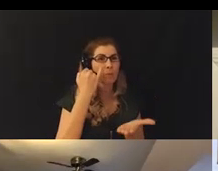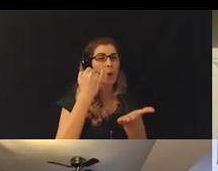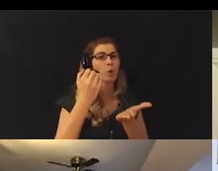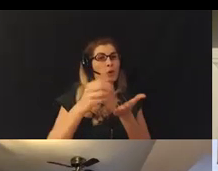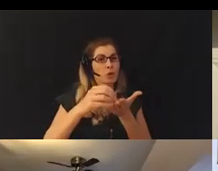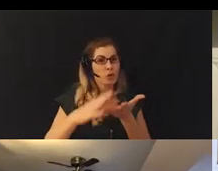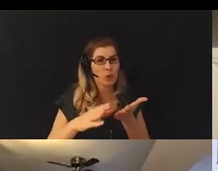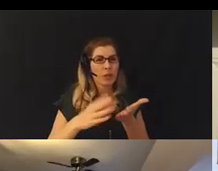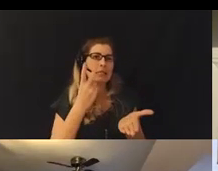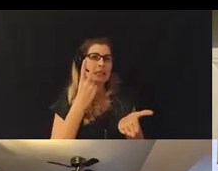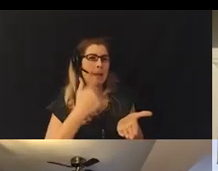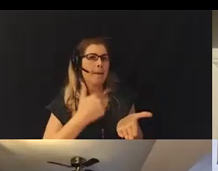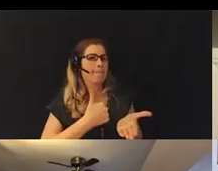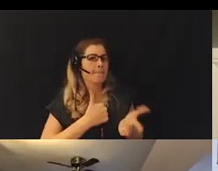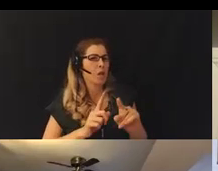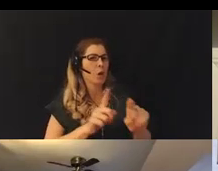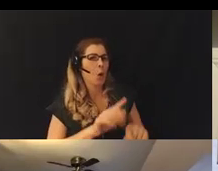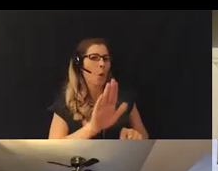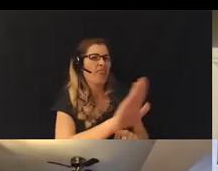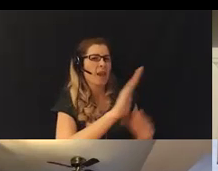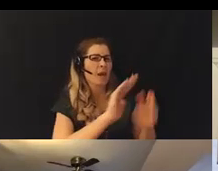up in their neighborhoods with materials for them.